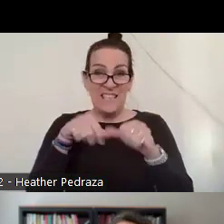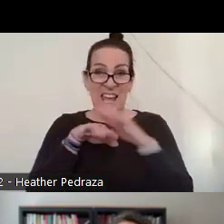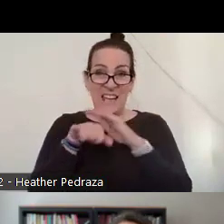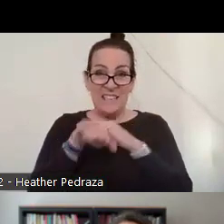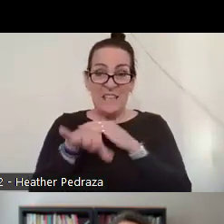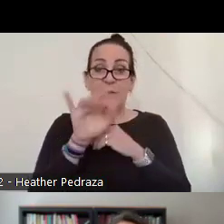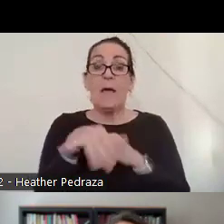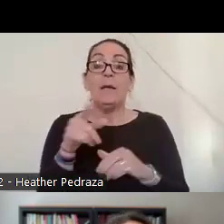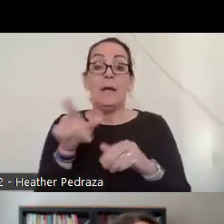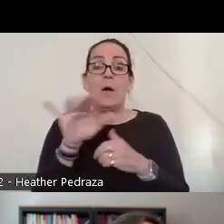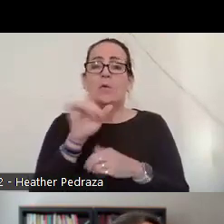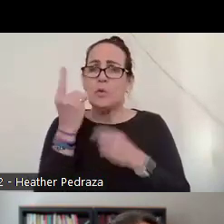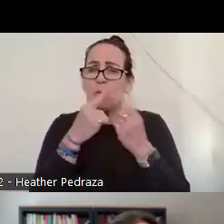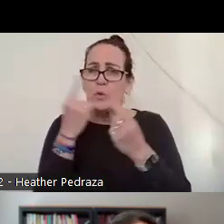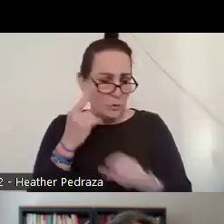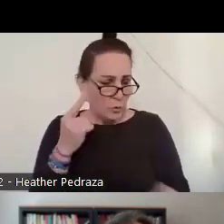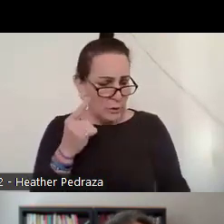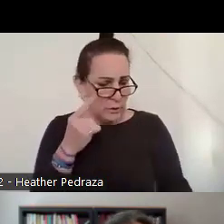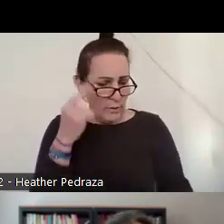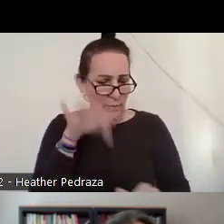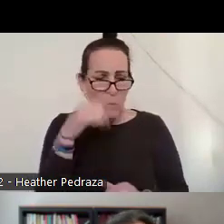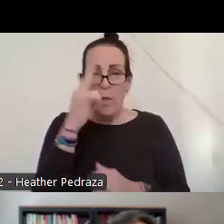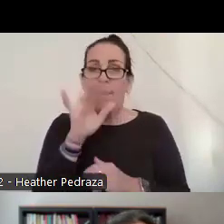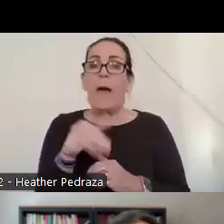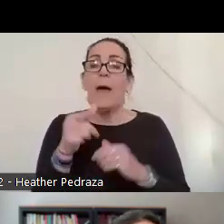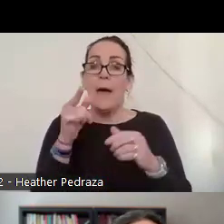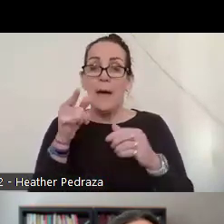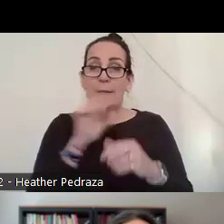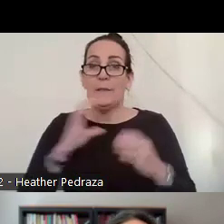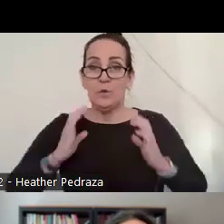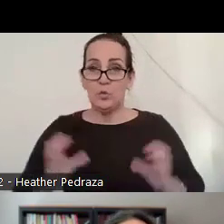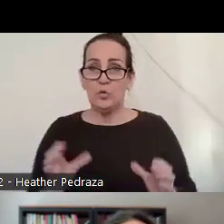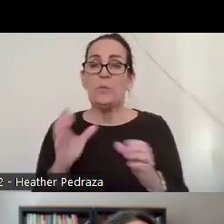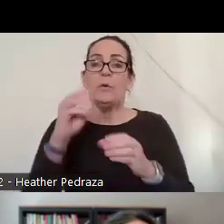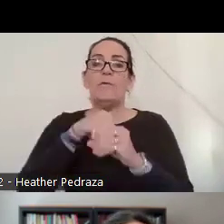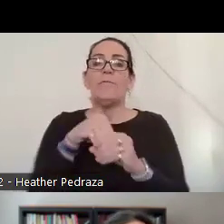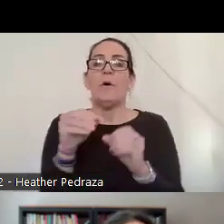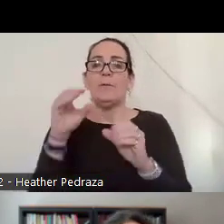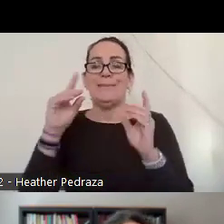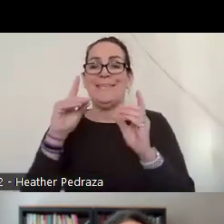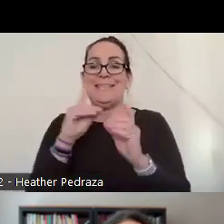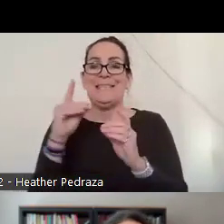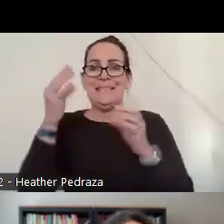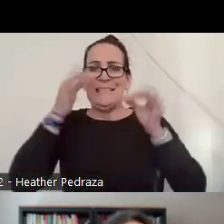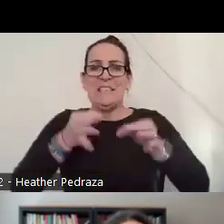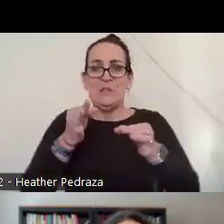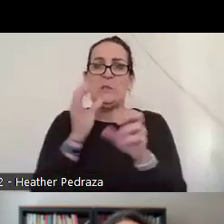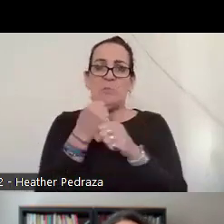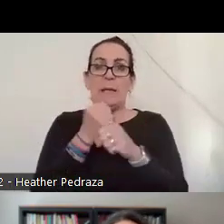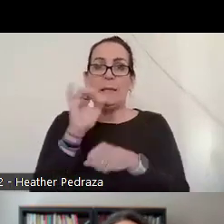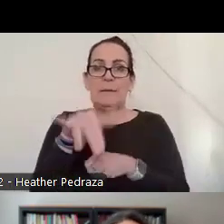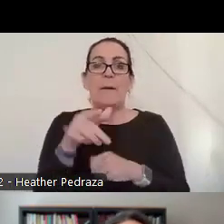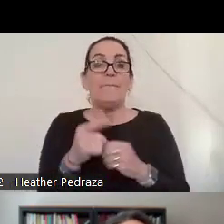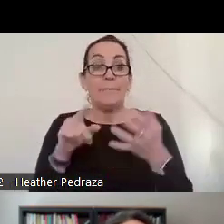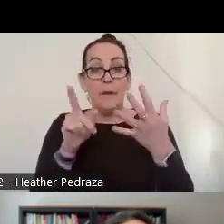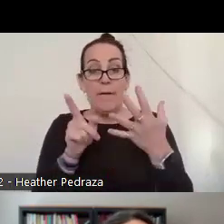consumers are being used in decision making. Fourth, data-driven. So this looks at